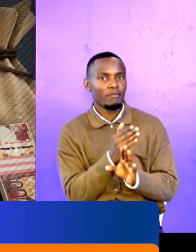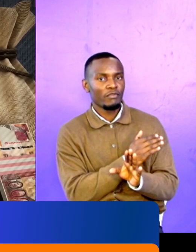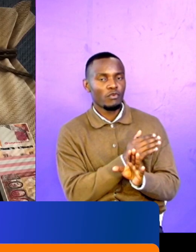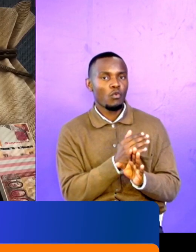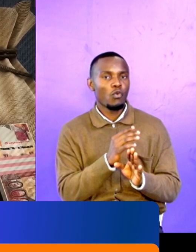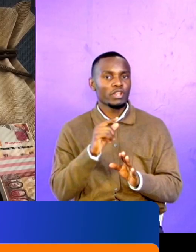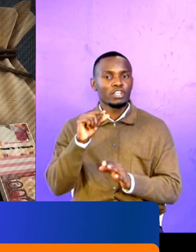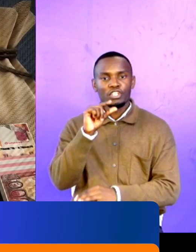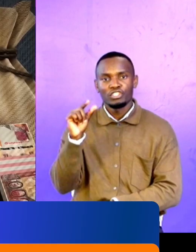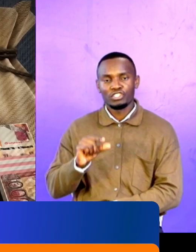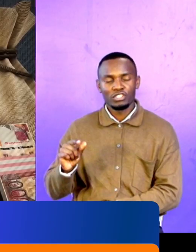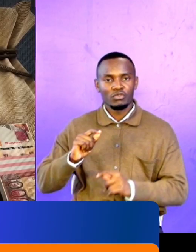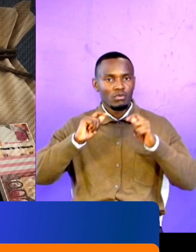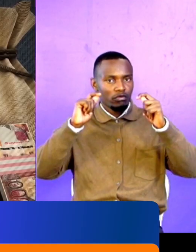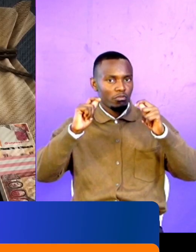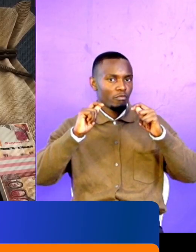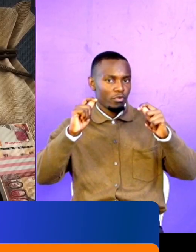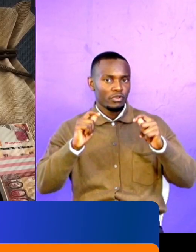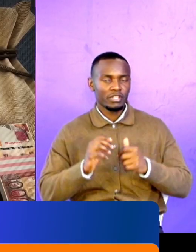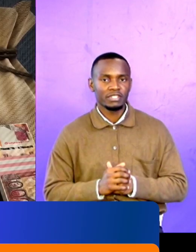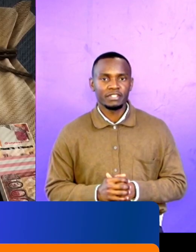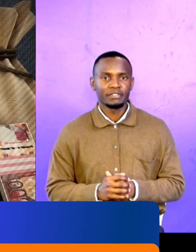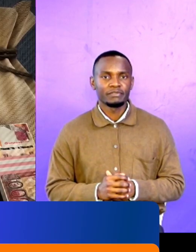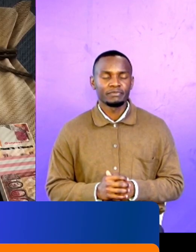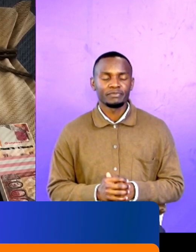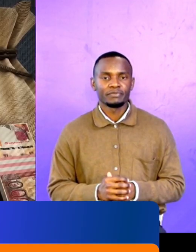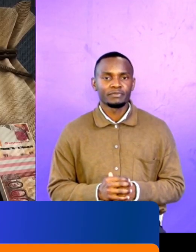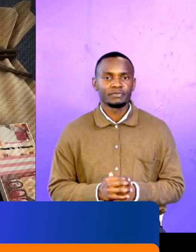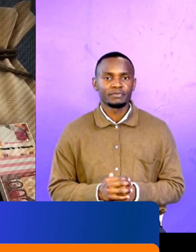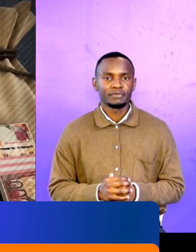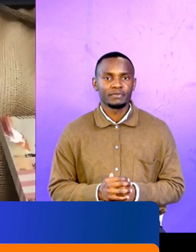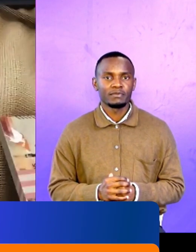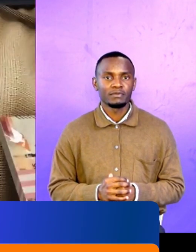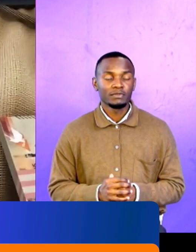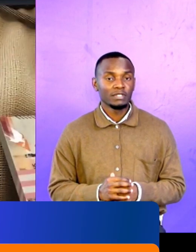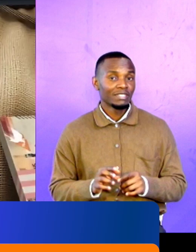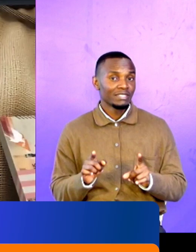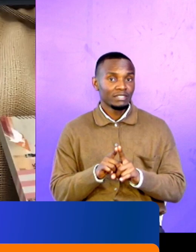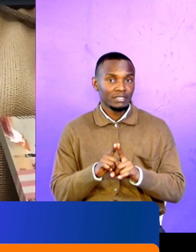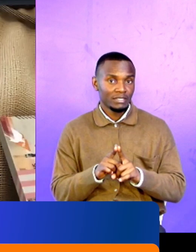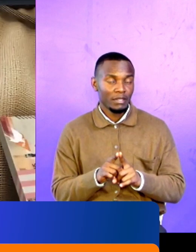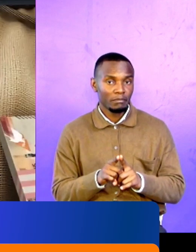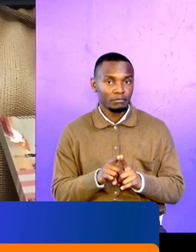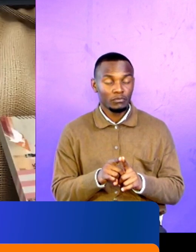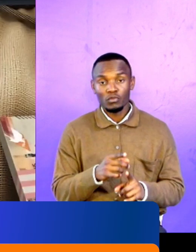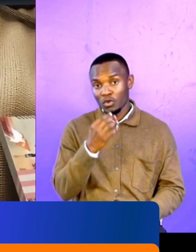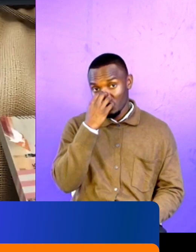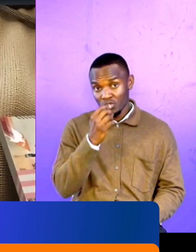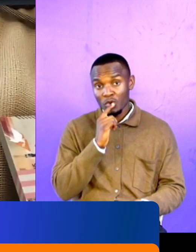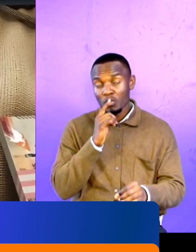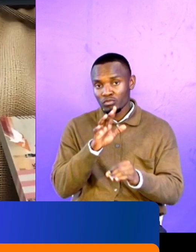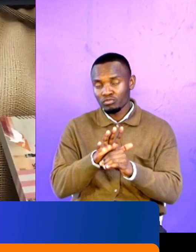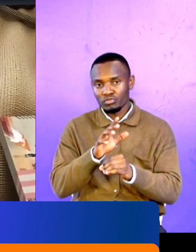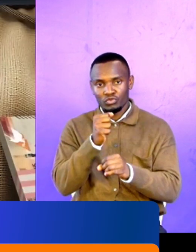to the withdrawal of the Finance Bill 2024. And despite the pledges to reduce budgetary expenditures in